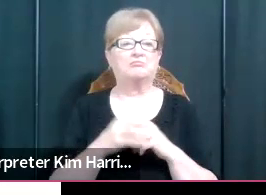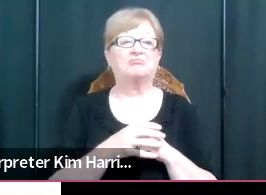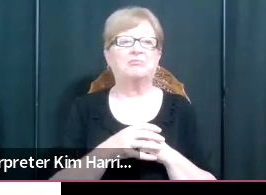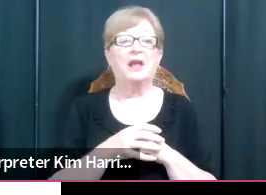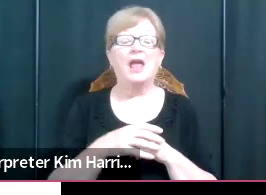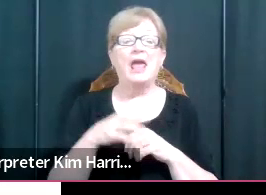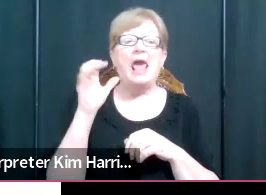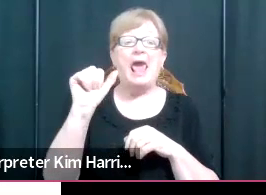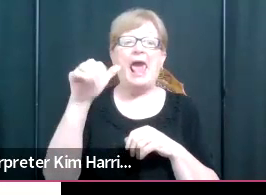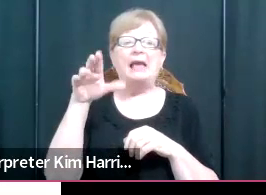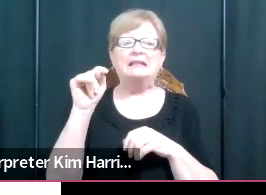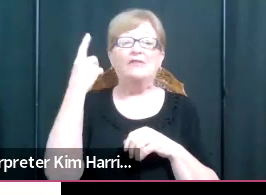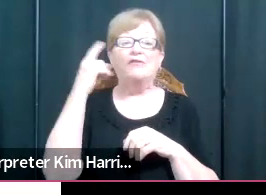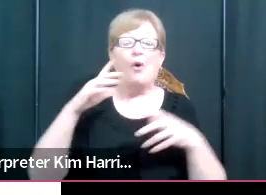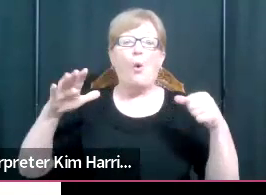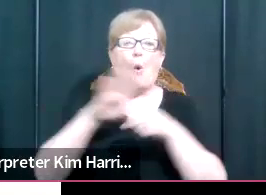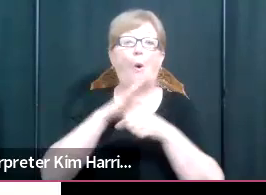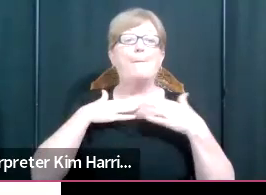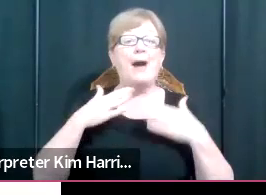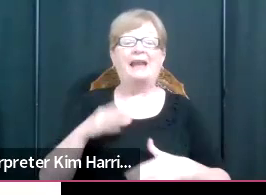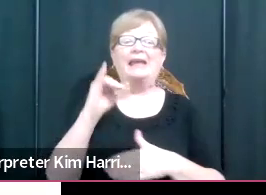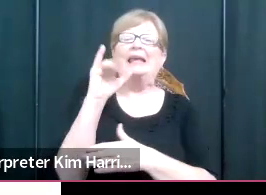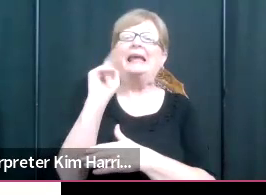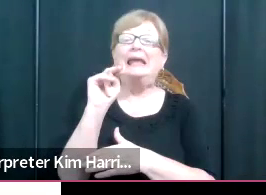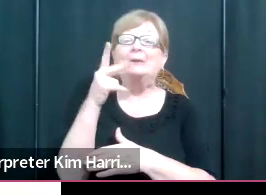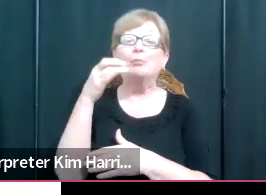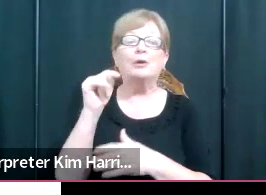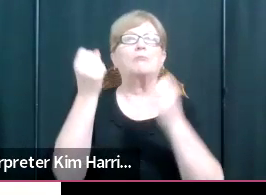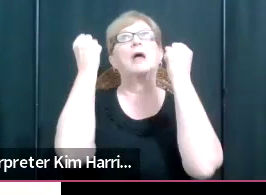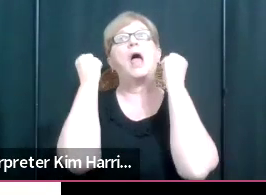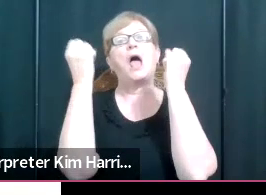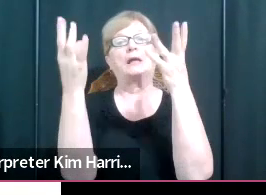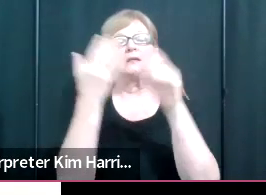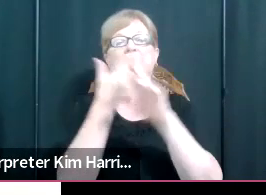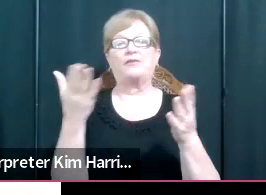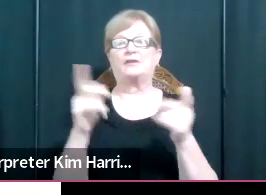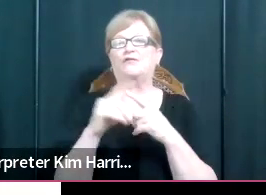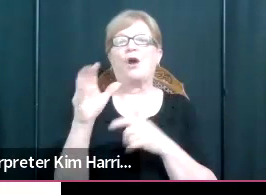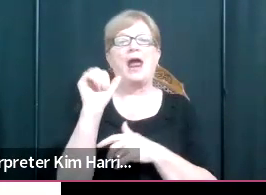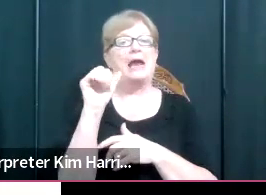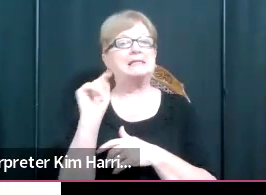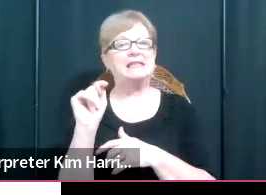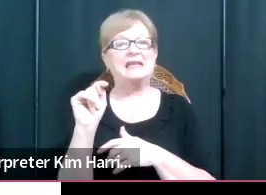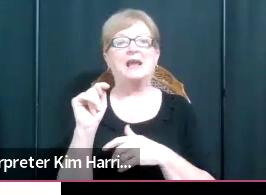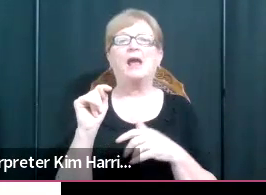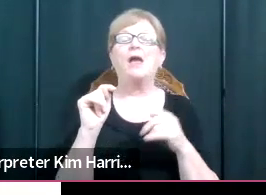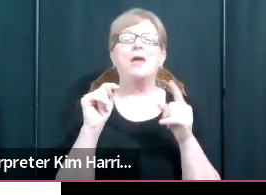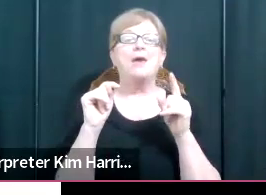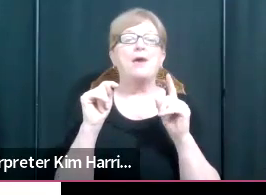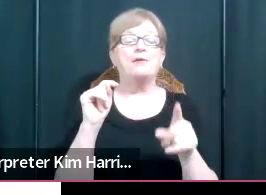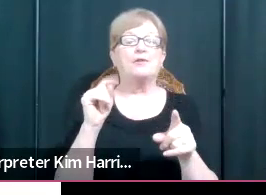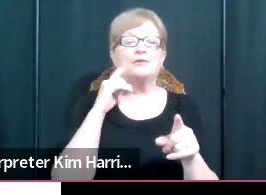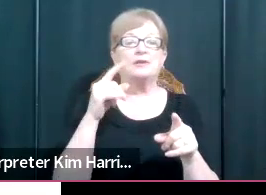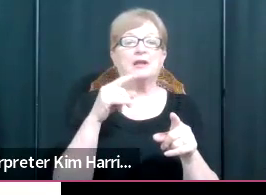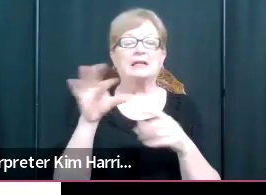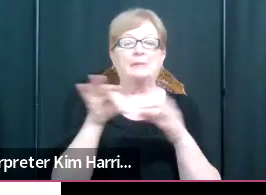AT for whole body input. There's all different sorts of AT. And again, before we start talking about the things